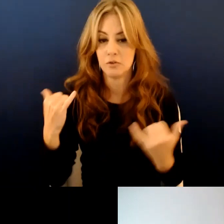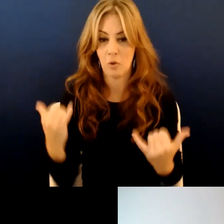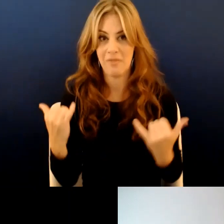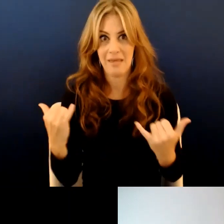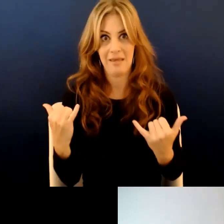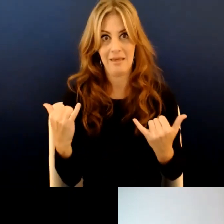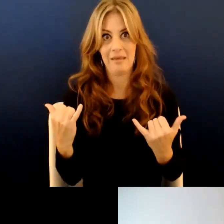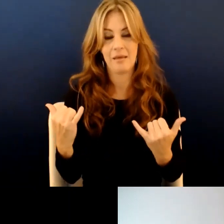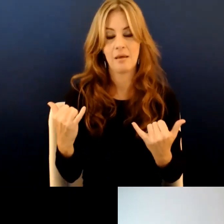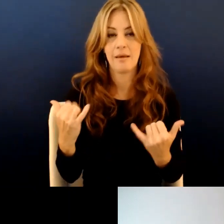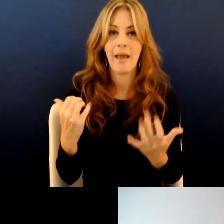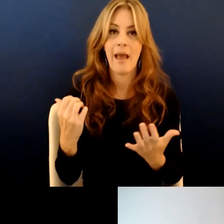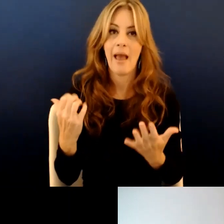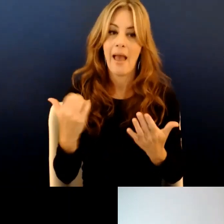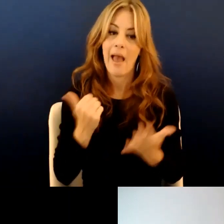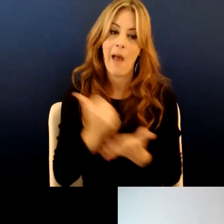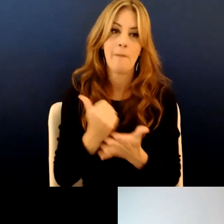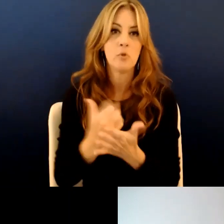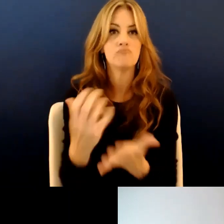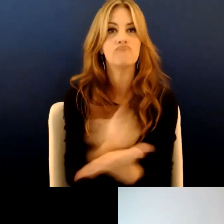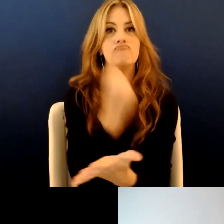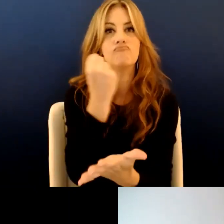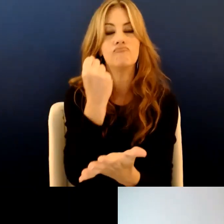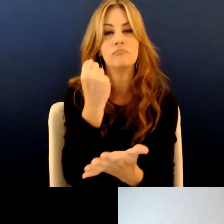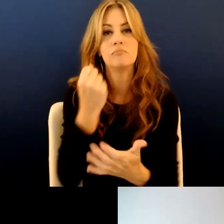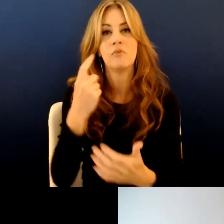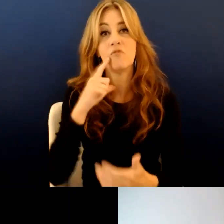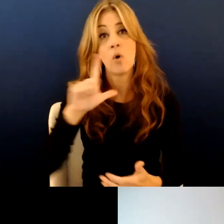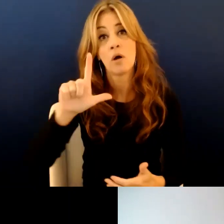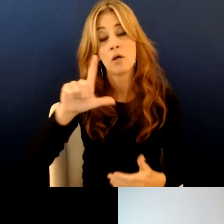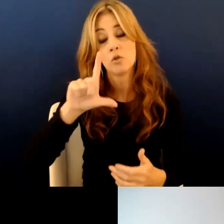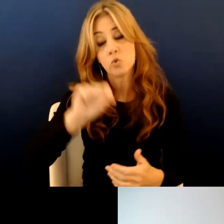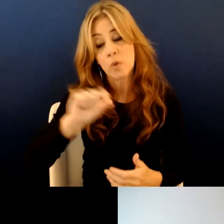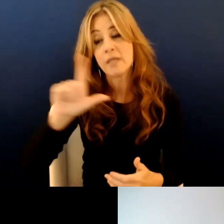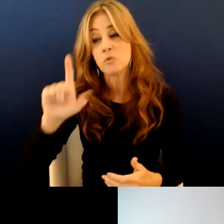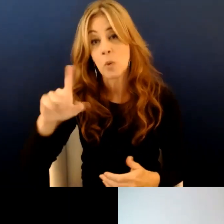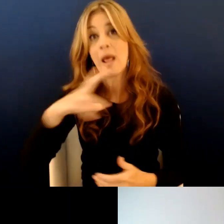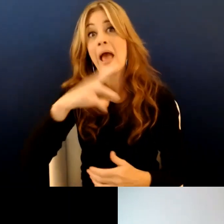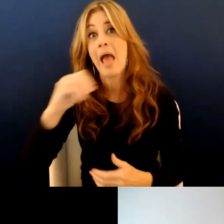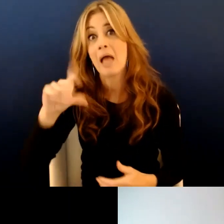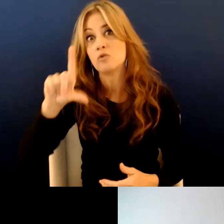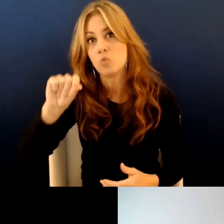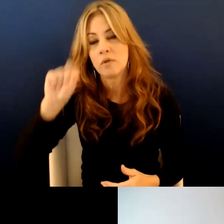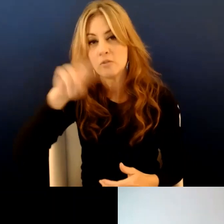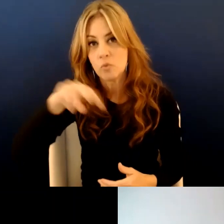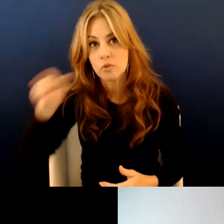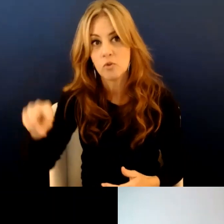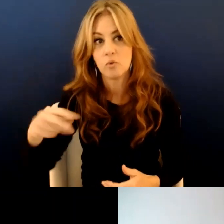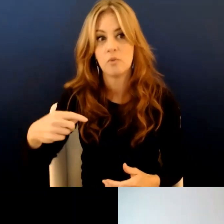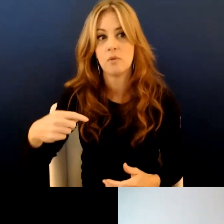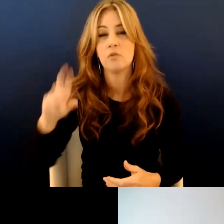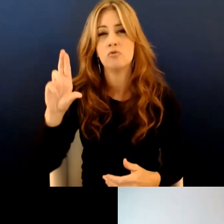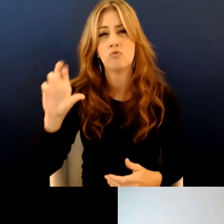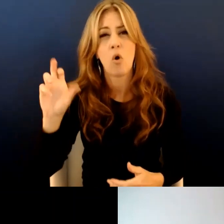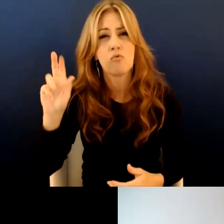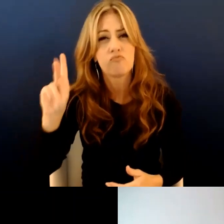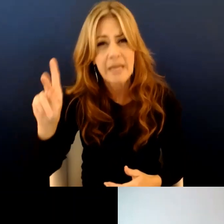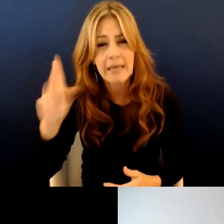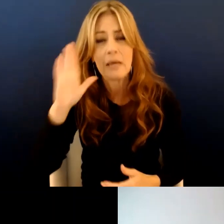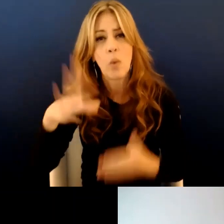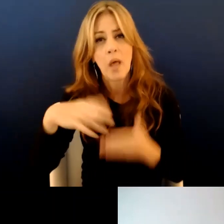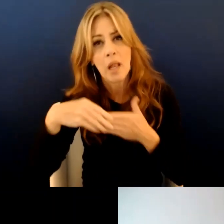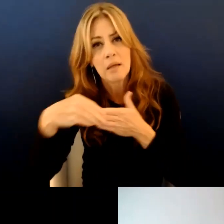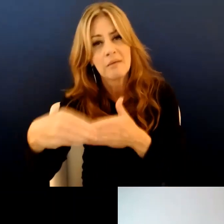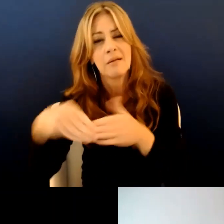for 2021, but also for 2022. So today, Rick Rudaski is going to walk us through a number of different